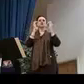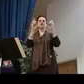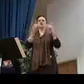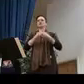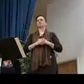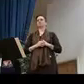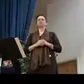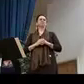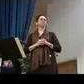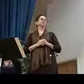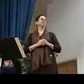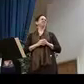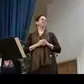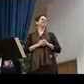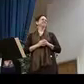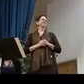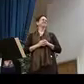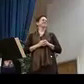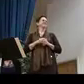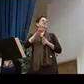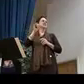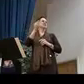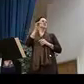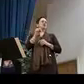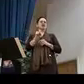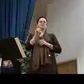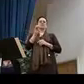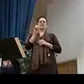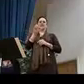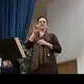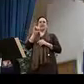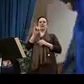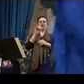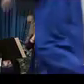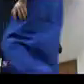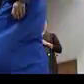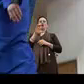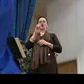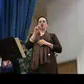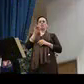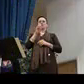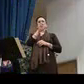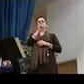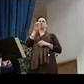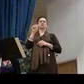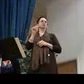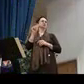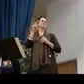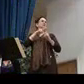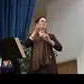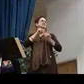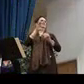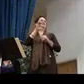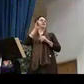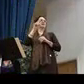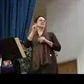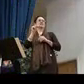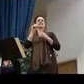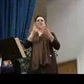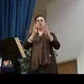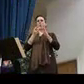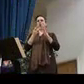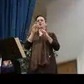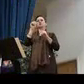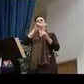James T. I. Carpenter, Associate of Applied Science, CIT Network Support, Associate of Applied Science, CIT Microcomputer